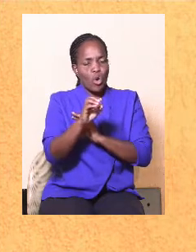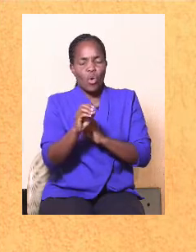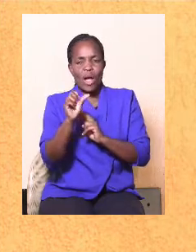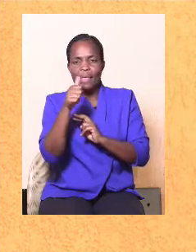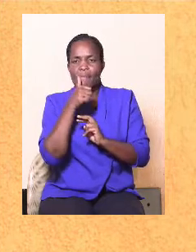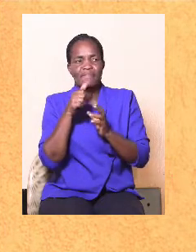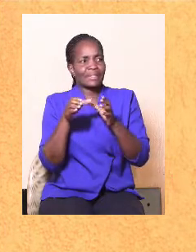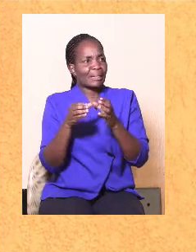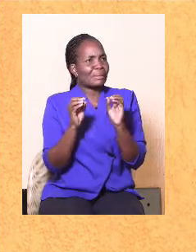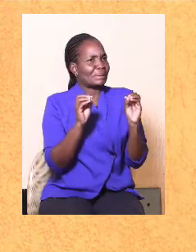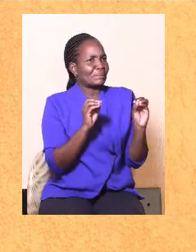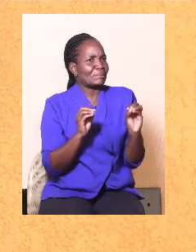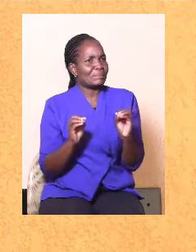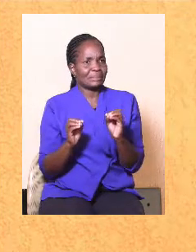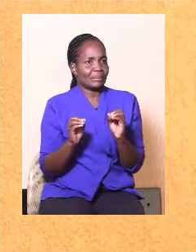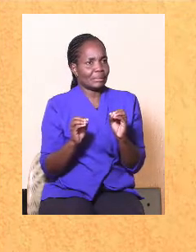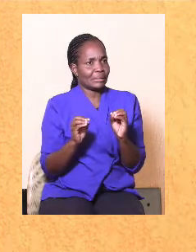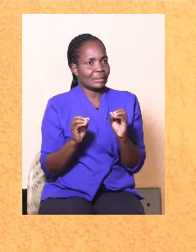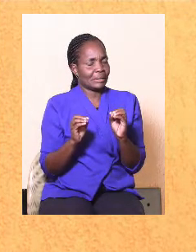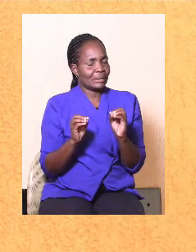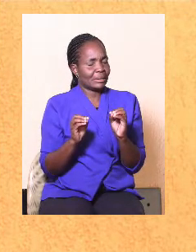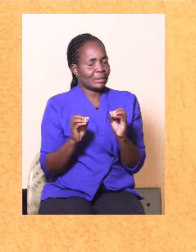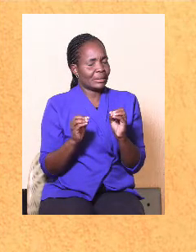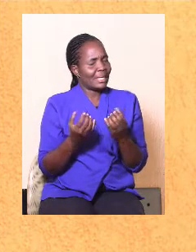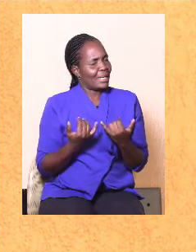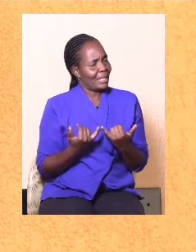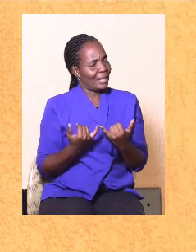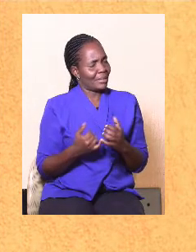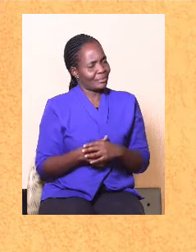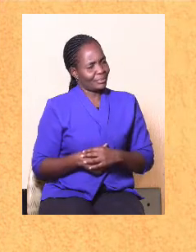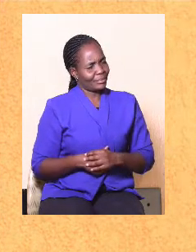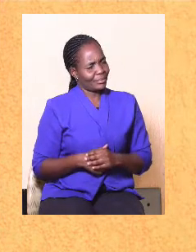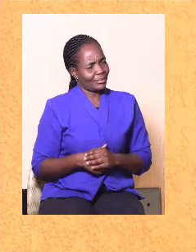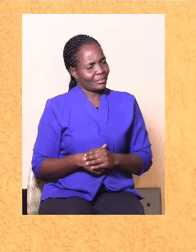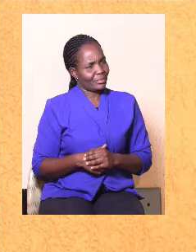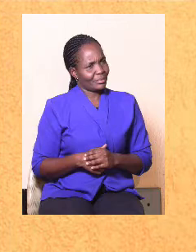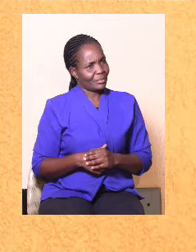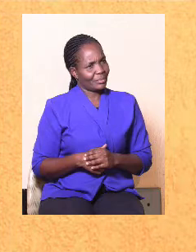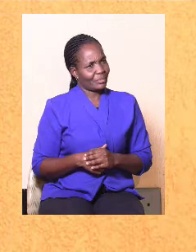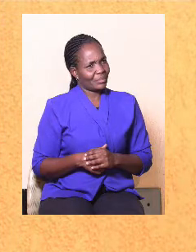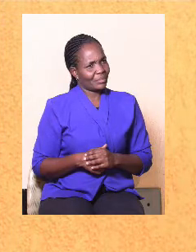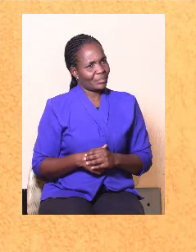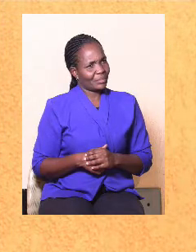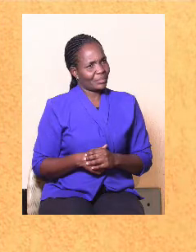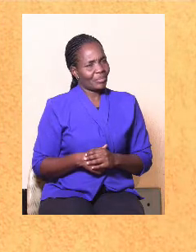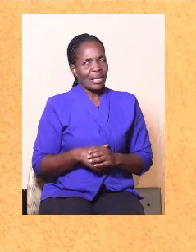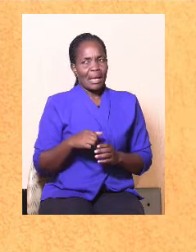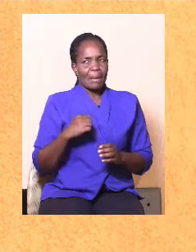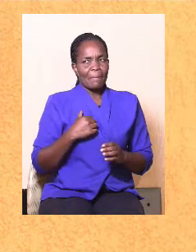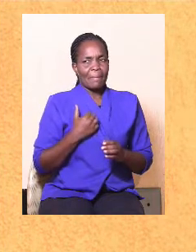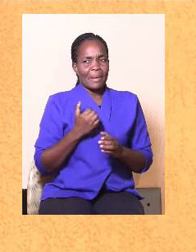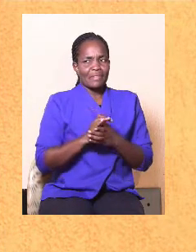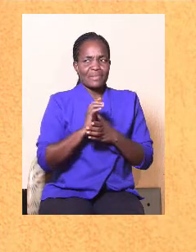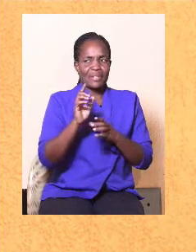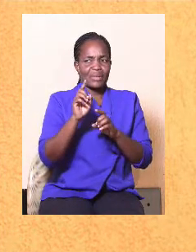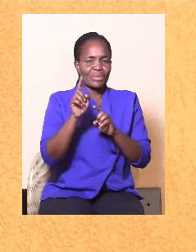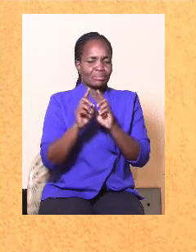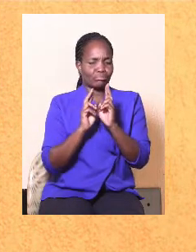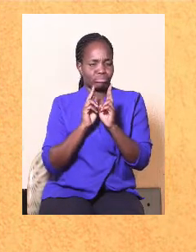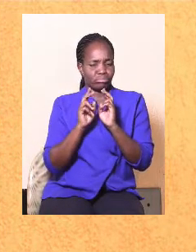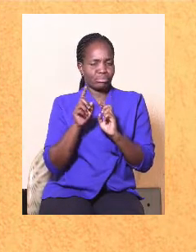not that I'm aware of. So I was asked by colleagues from the Action Group, why would that be